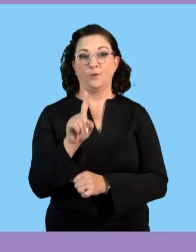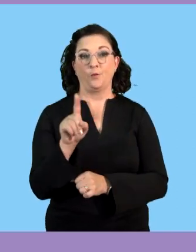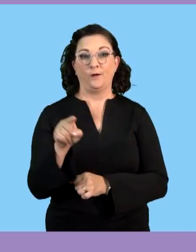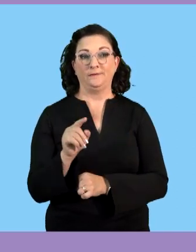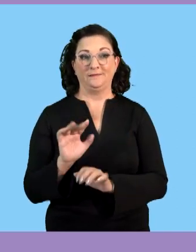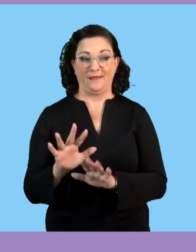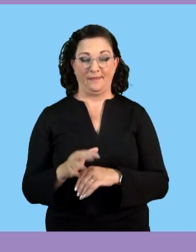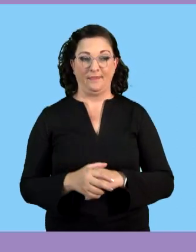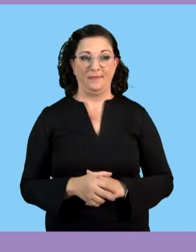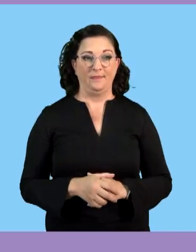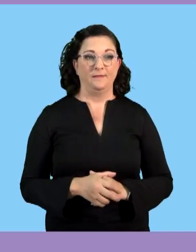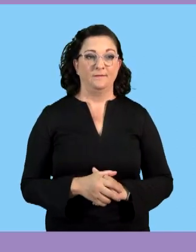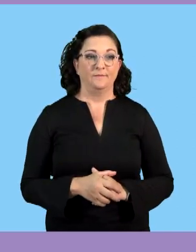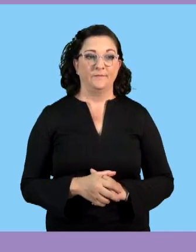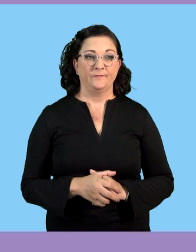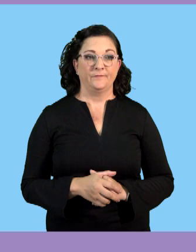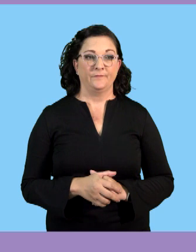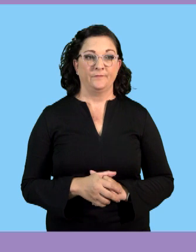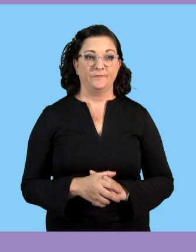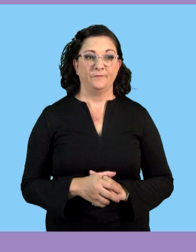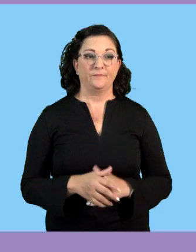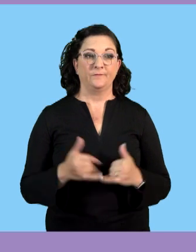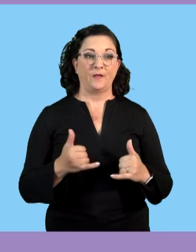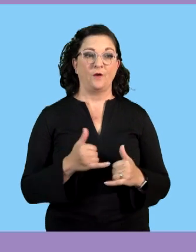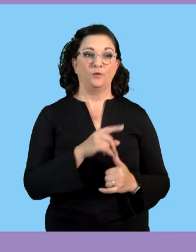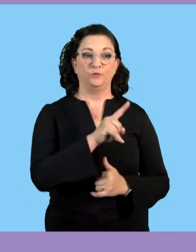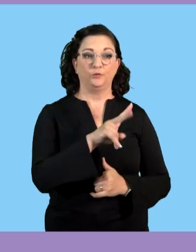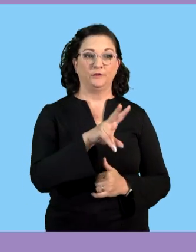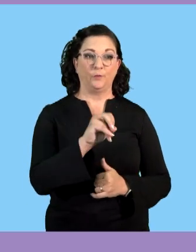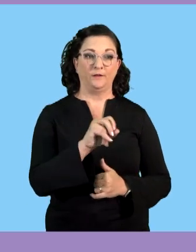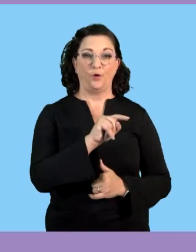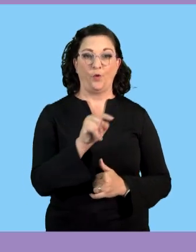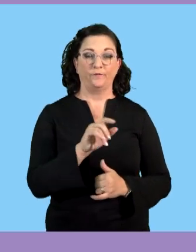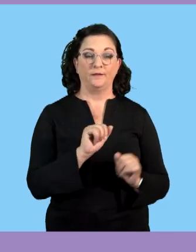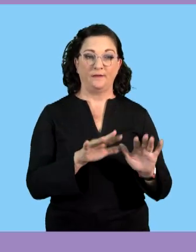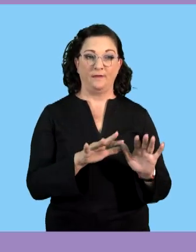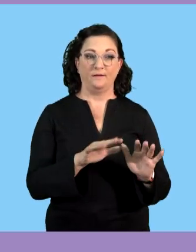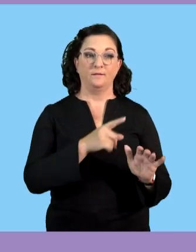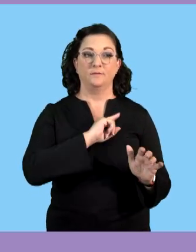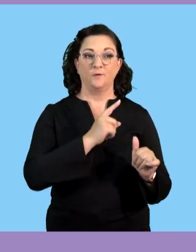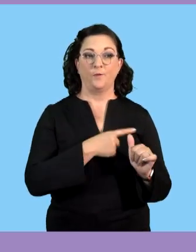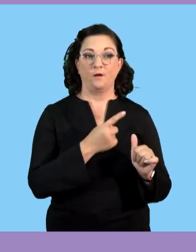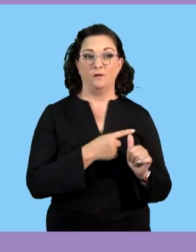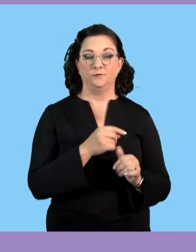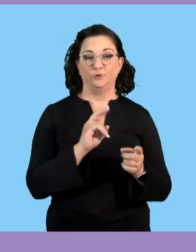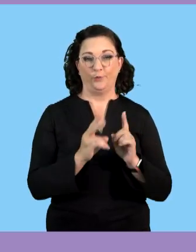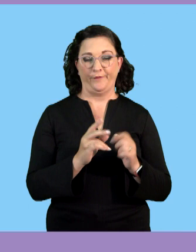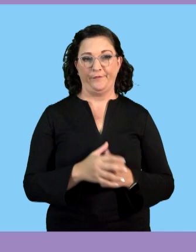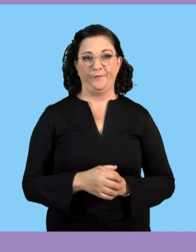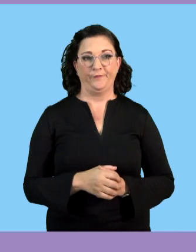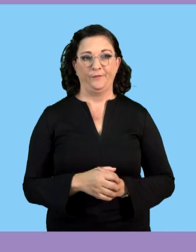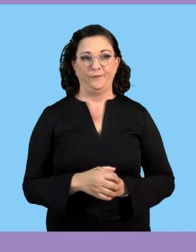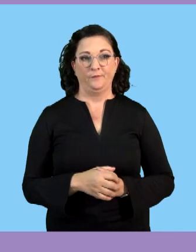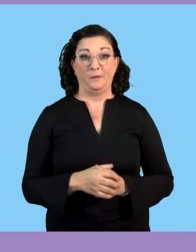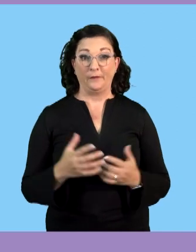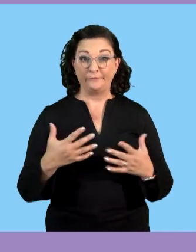10 will give us 10. And you have 120 out of 10, and your answer is 12.